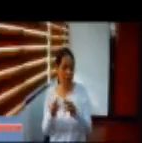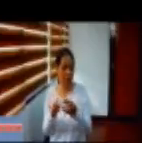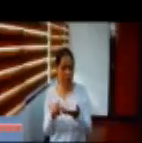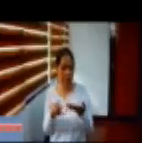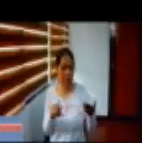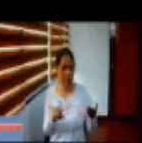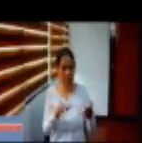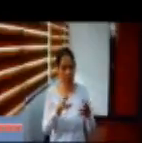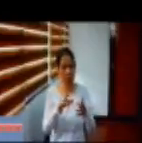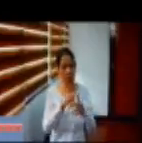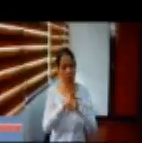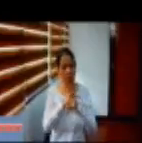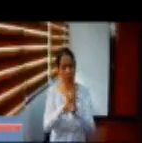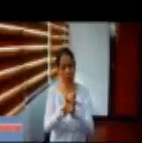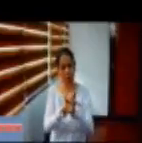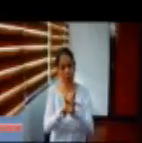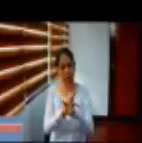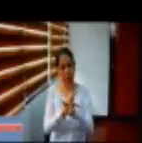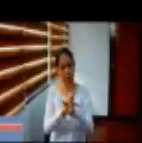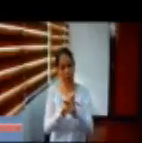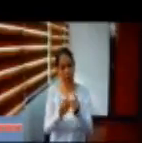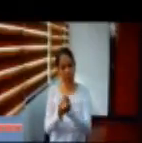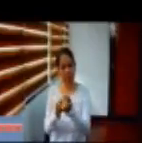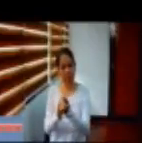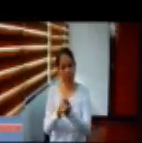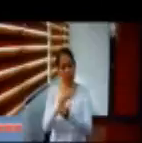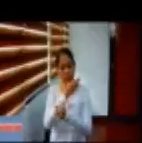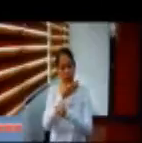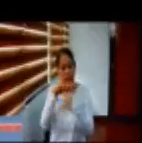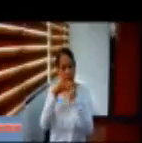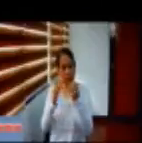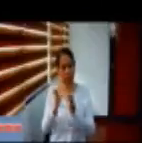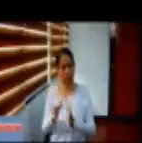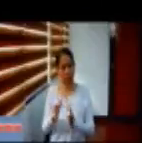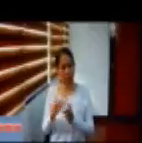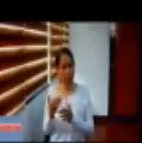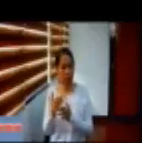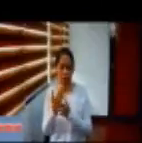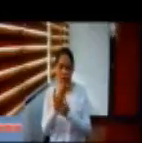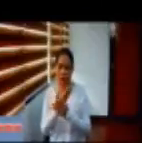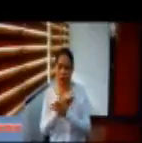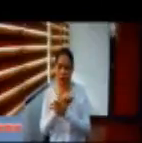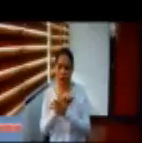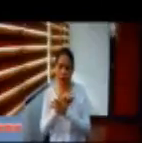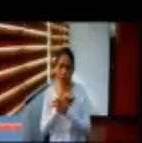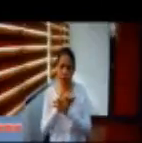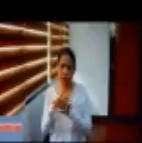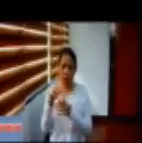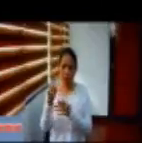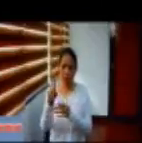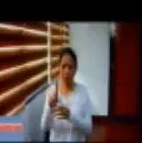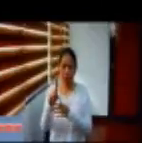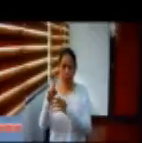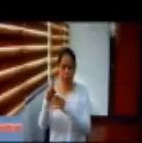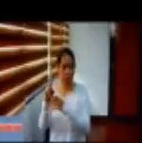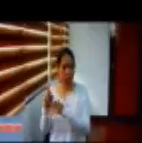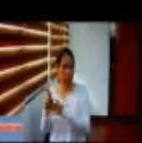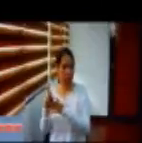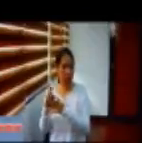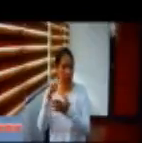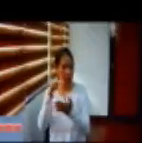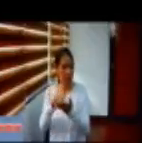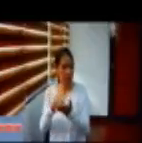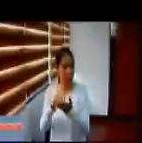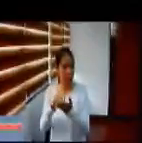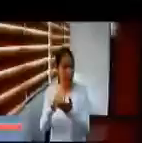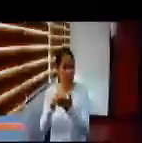and subsidize their farmers. And we are a market of 100 million or more and growing.